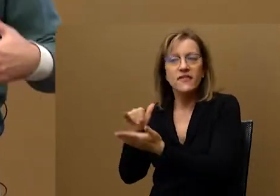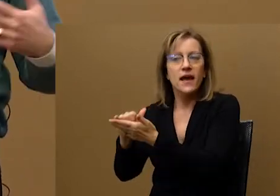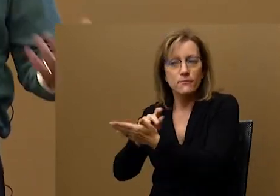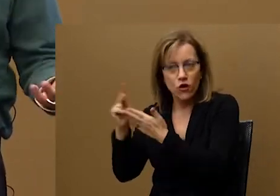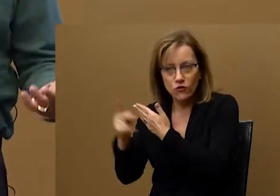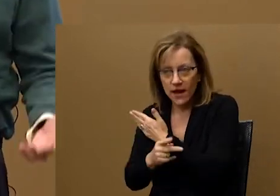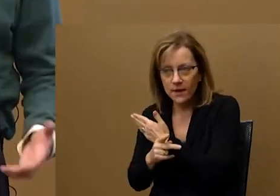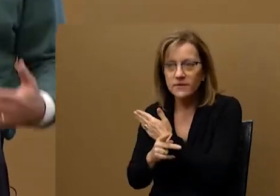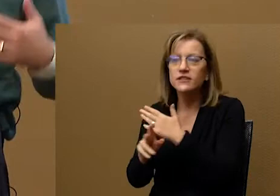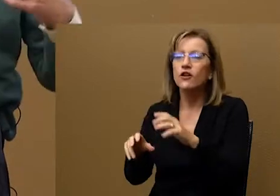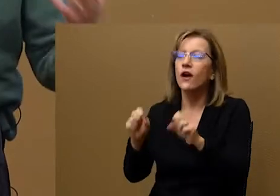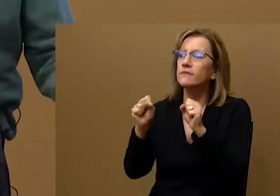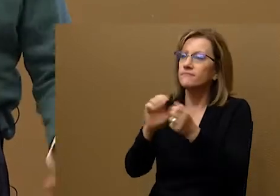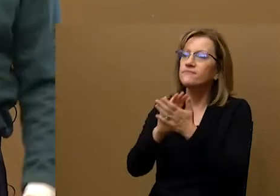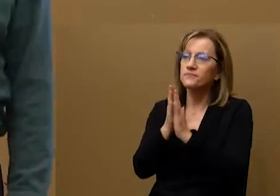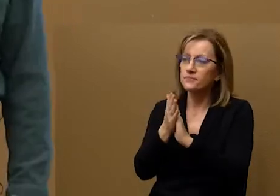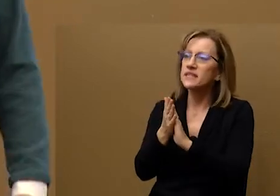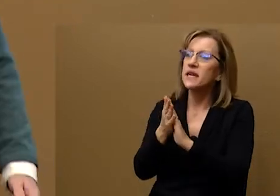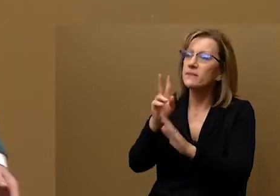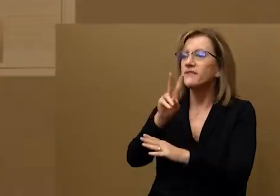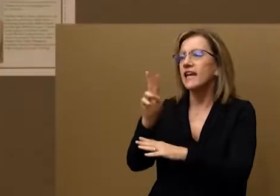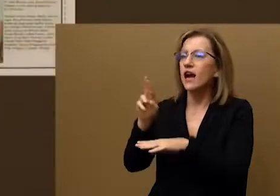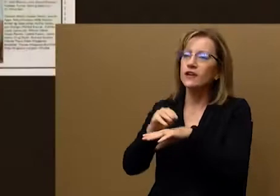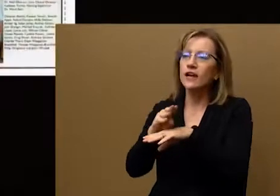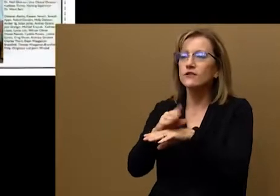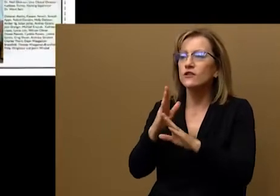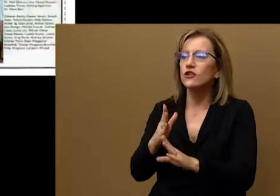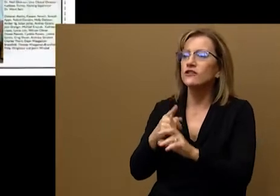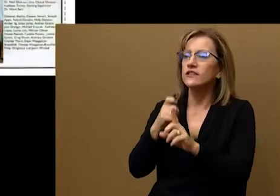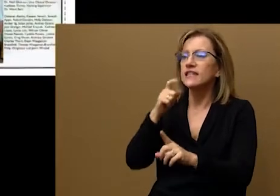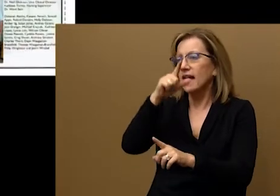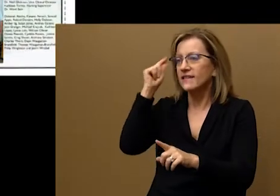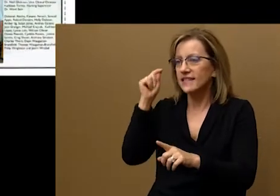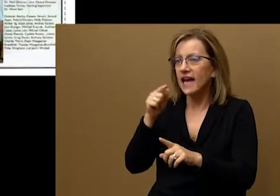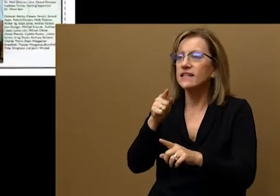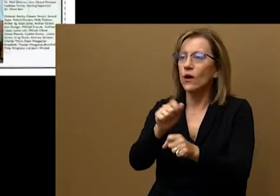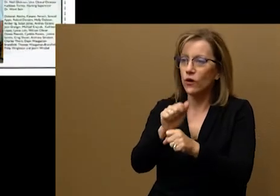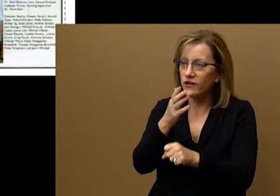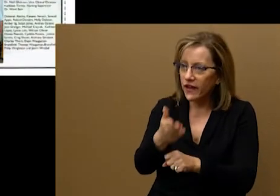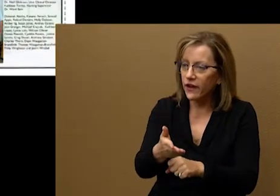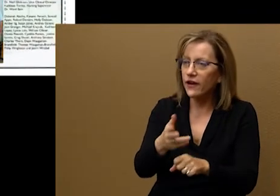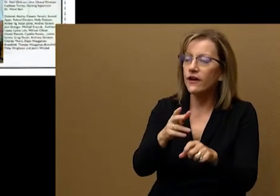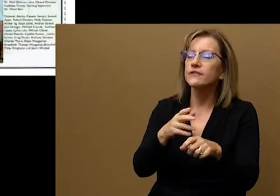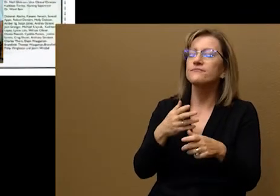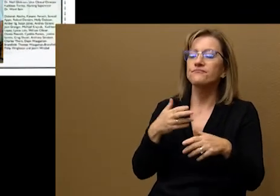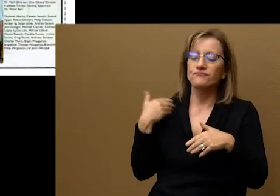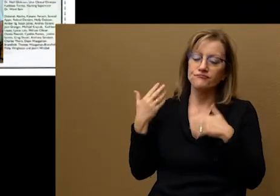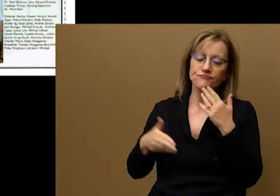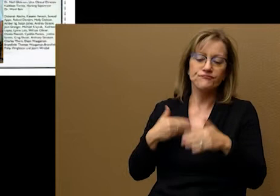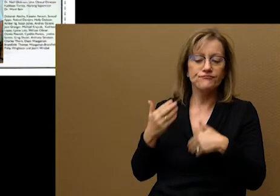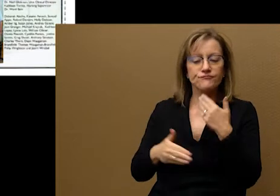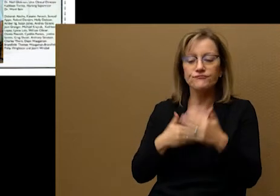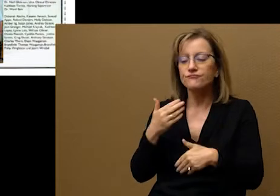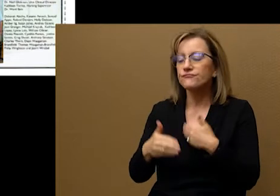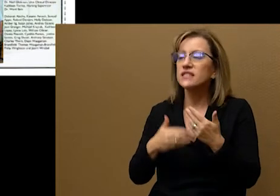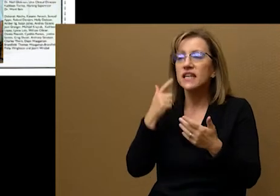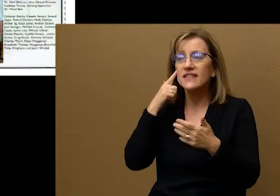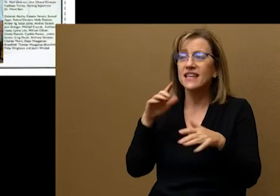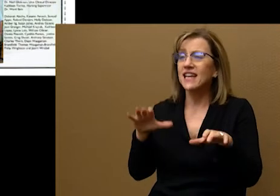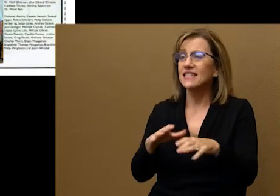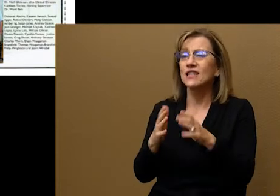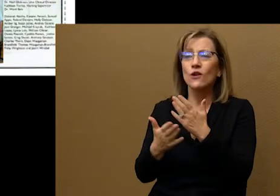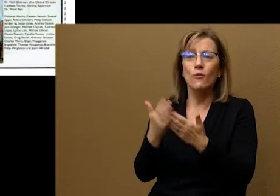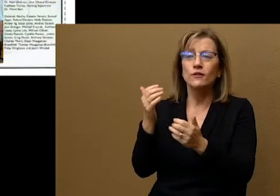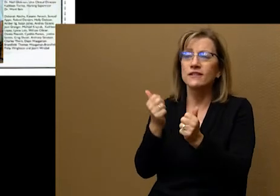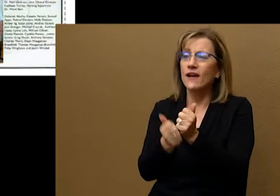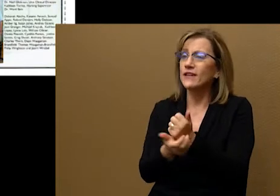a vocational rehabilitation counselor at Gallaudet. Over the years, I think I've done pretty much everything